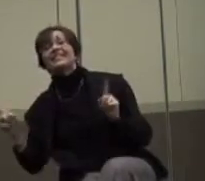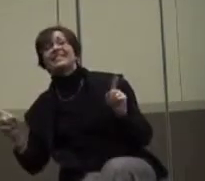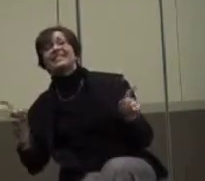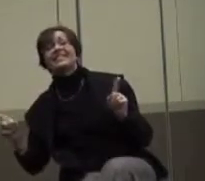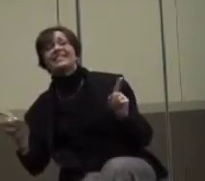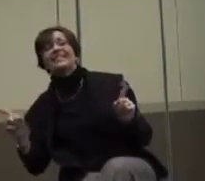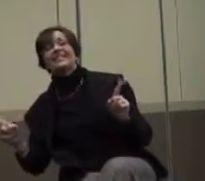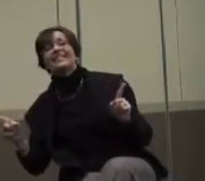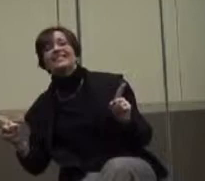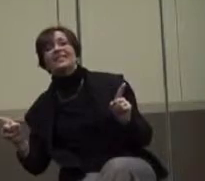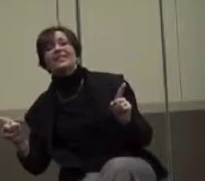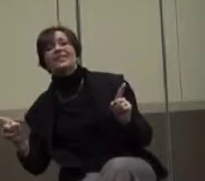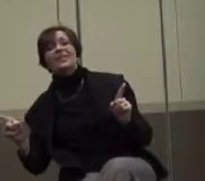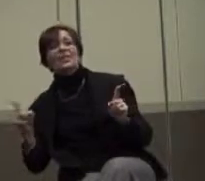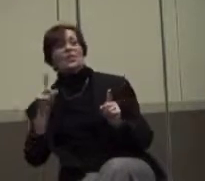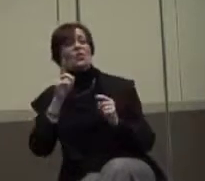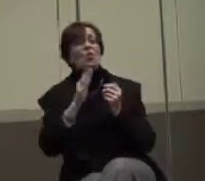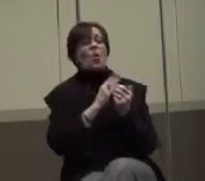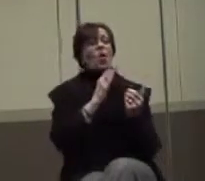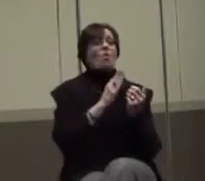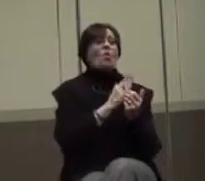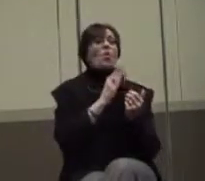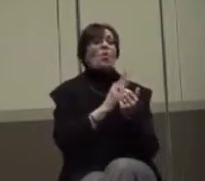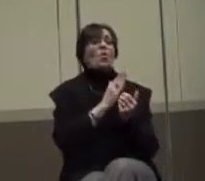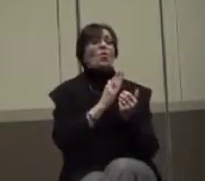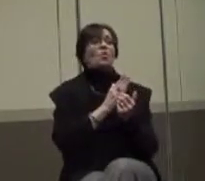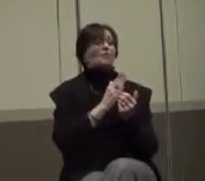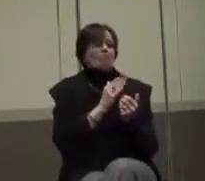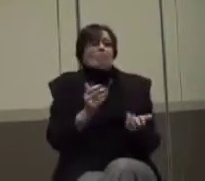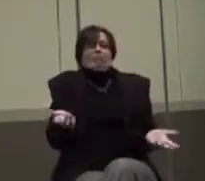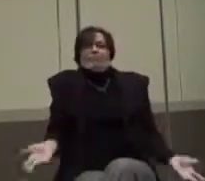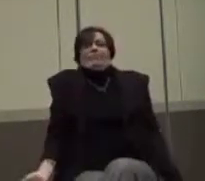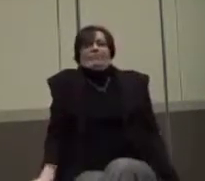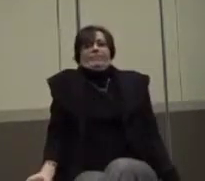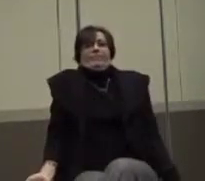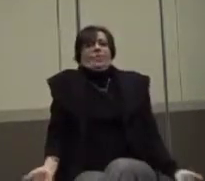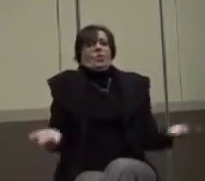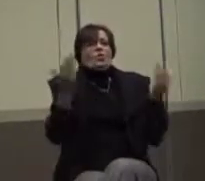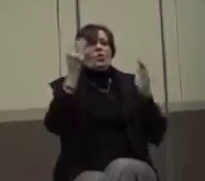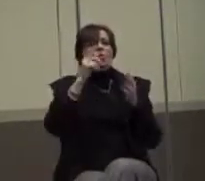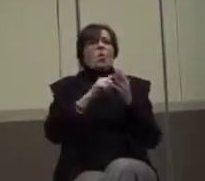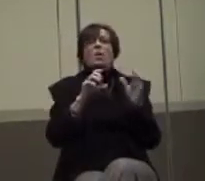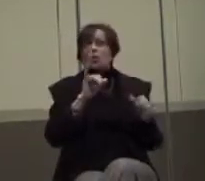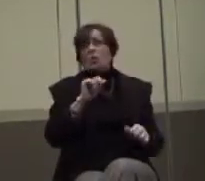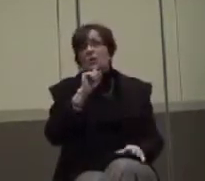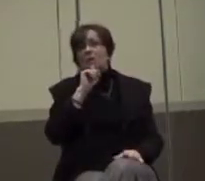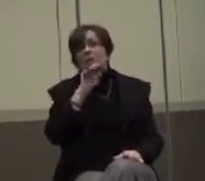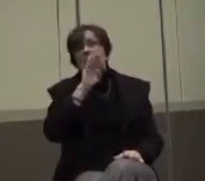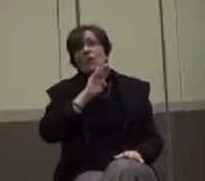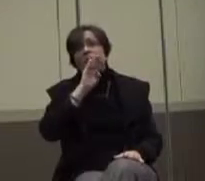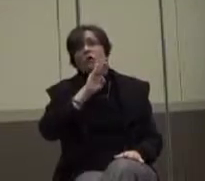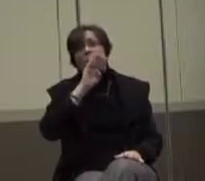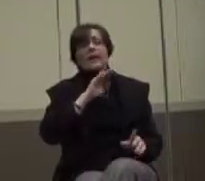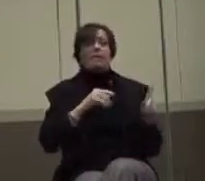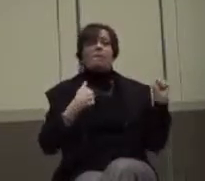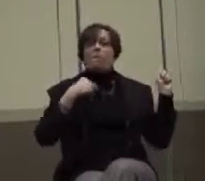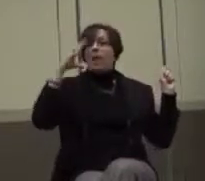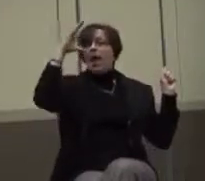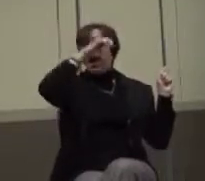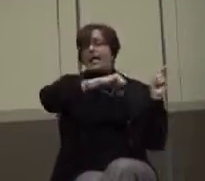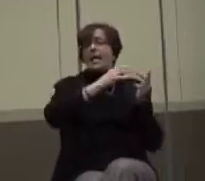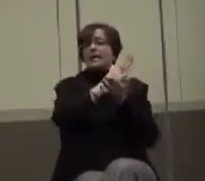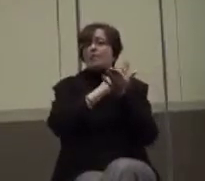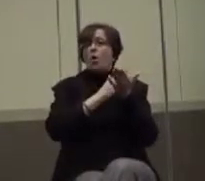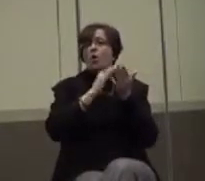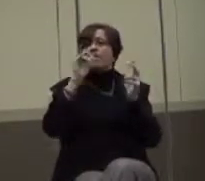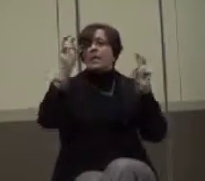You almost are, you don't know what to do at that point. It's frustrating. I guess part of the issue, and